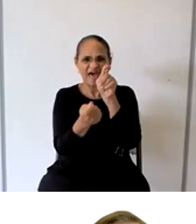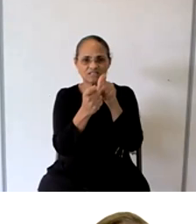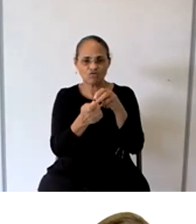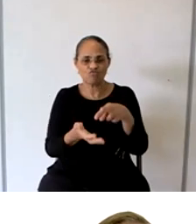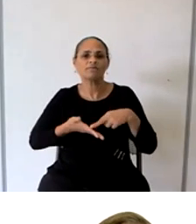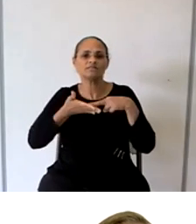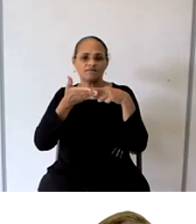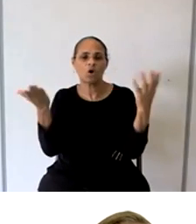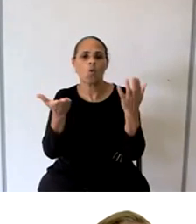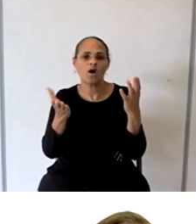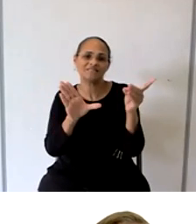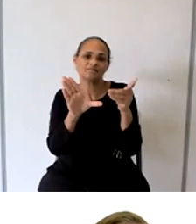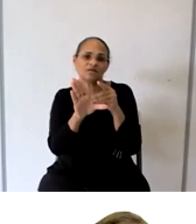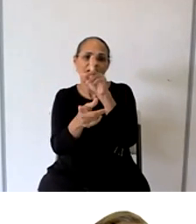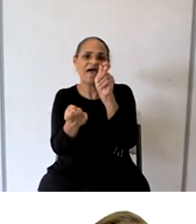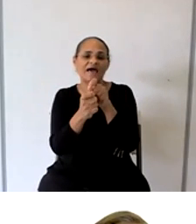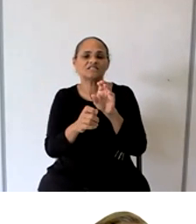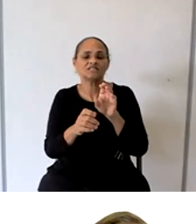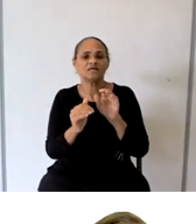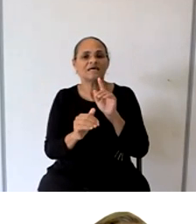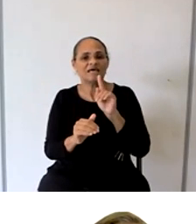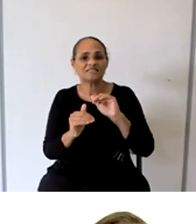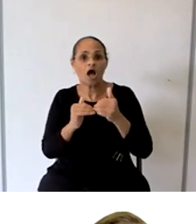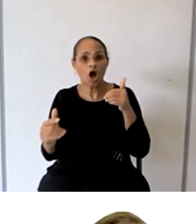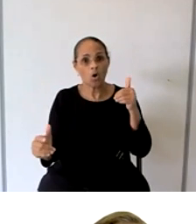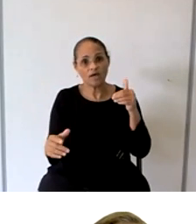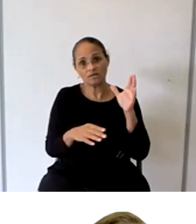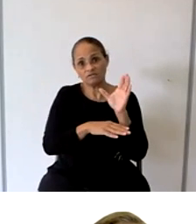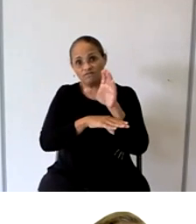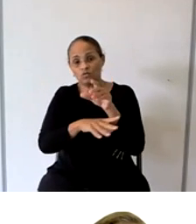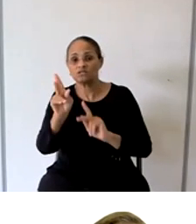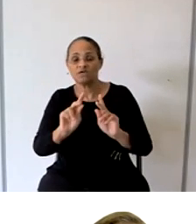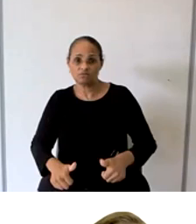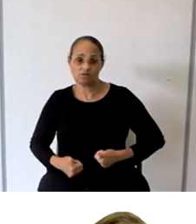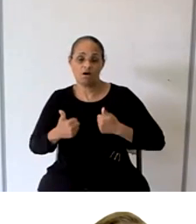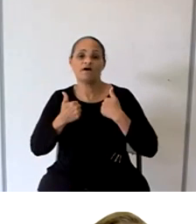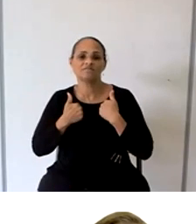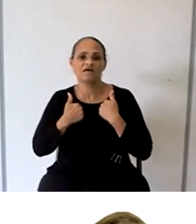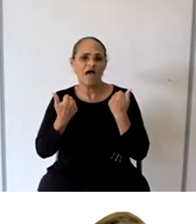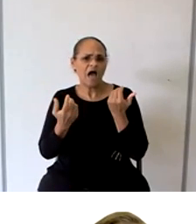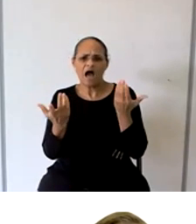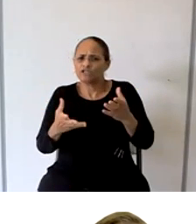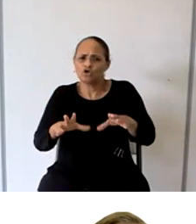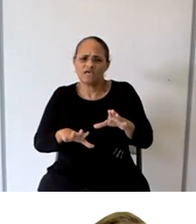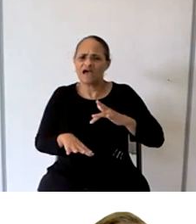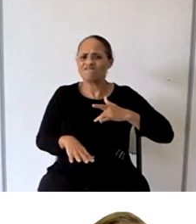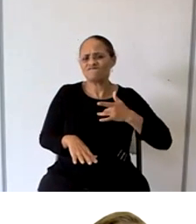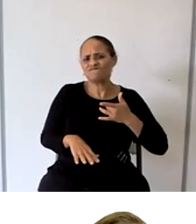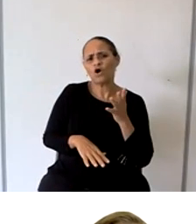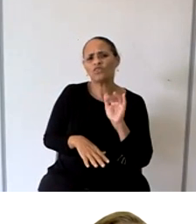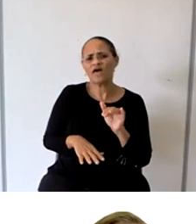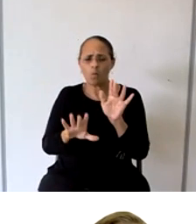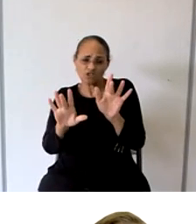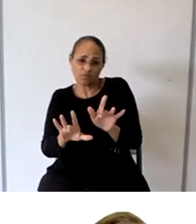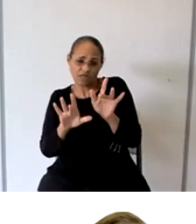of what disability actually is and how it impacts people's lives. I don't think I've ever felt that I was pitied in